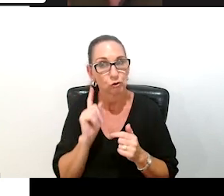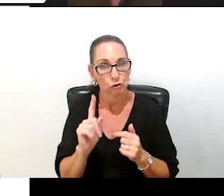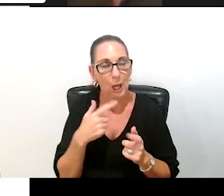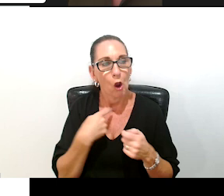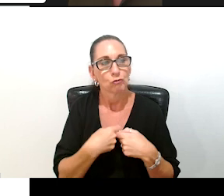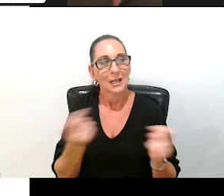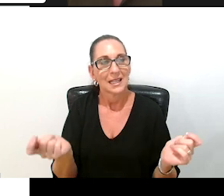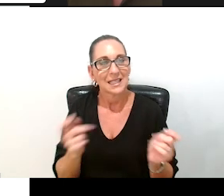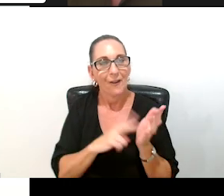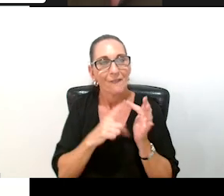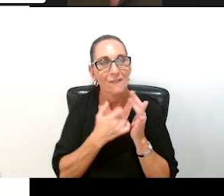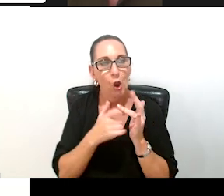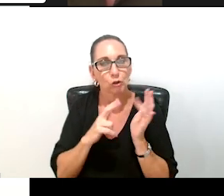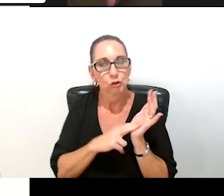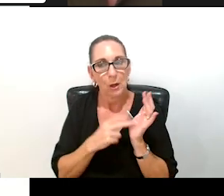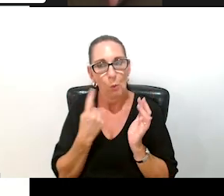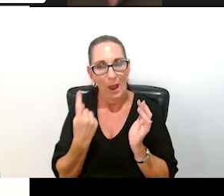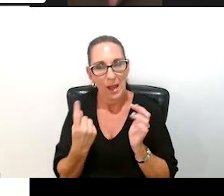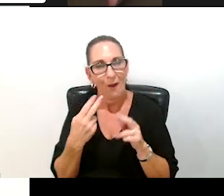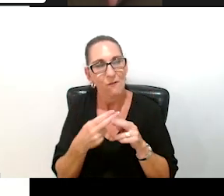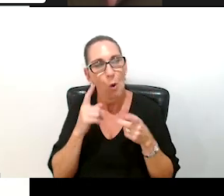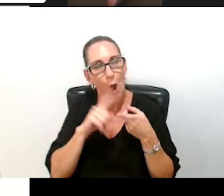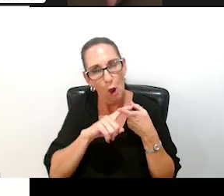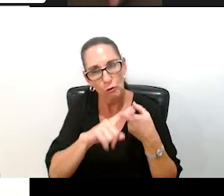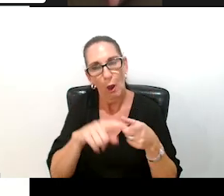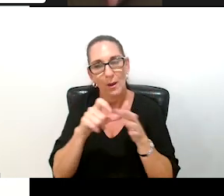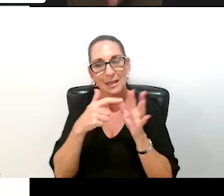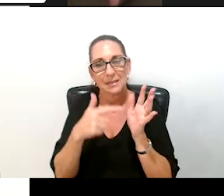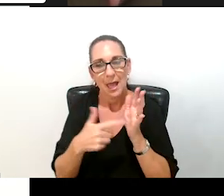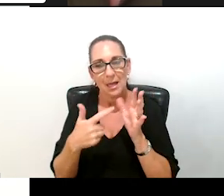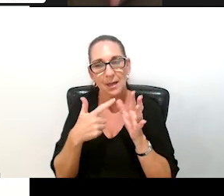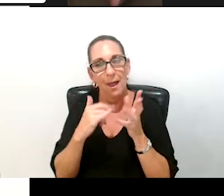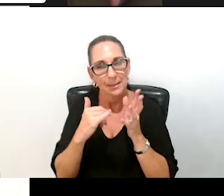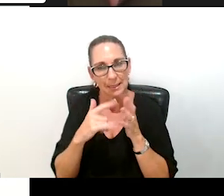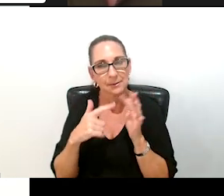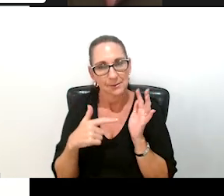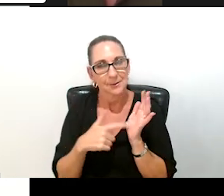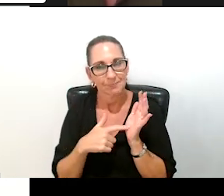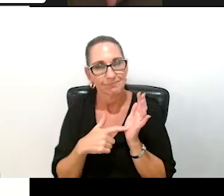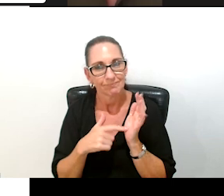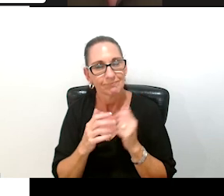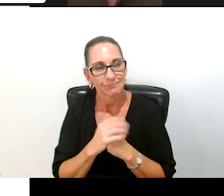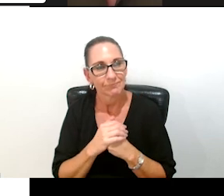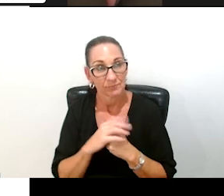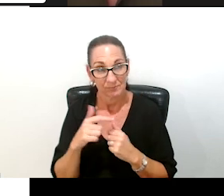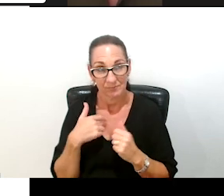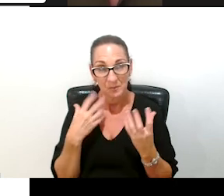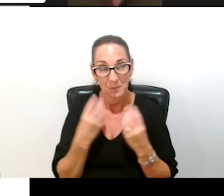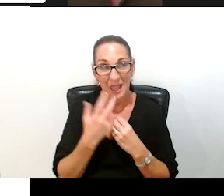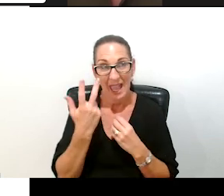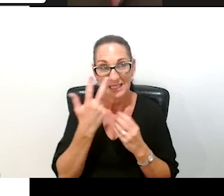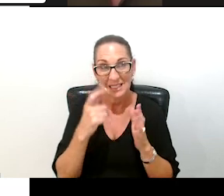the first version of the ongoing data asset, the National Disability Data Asset. We have 18